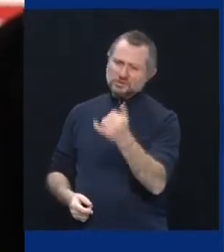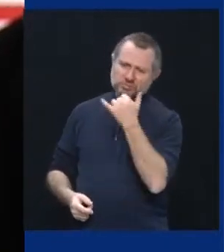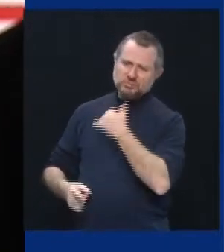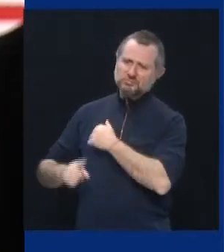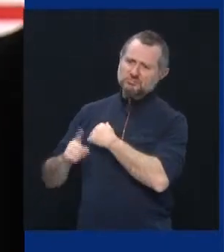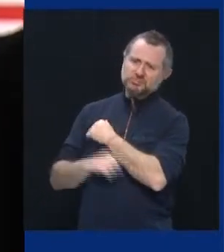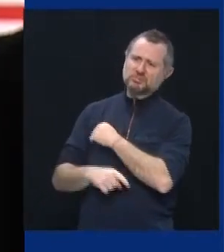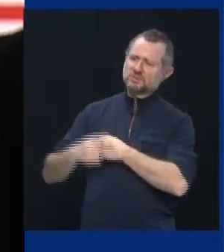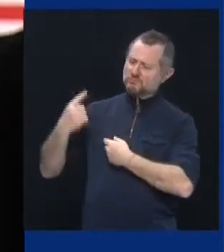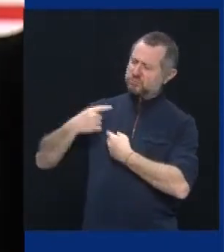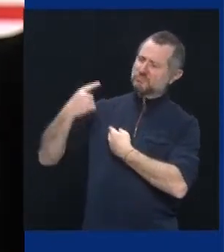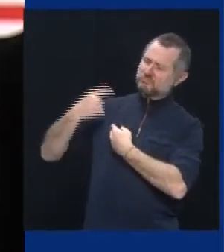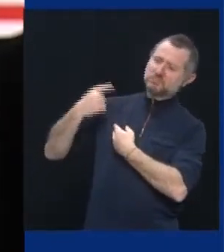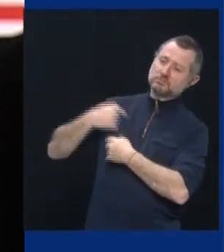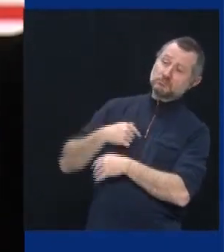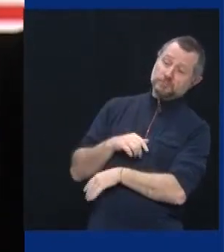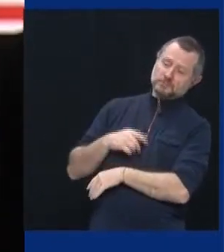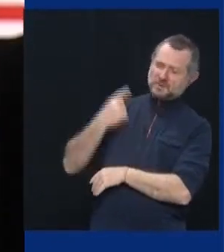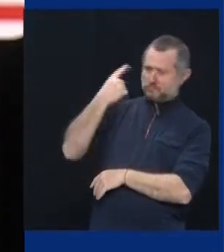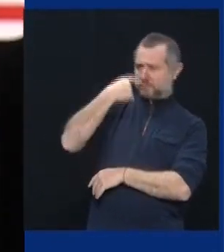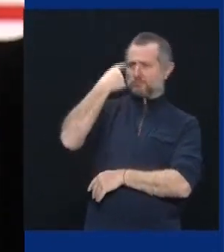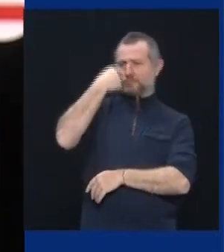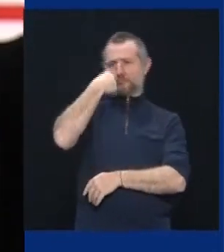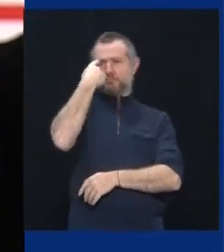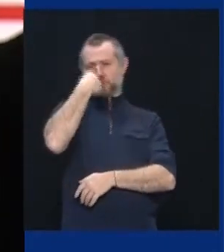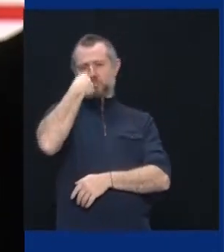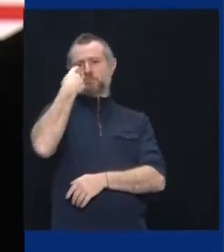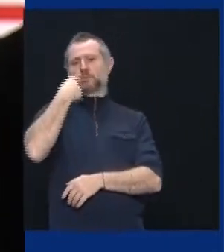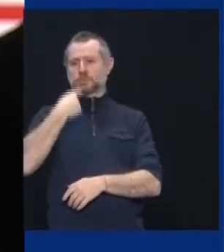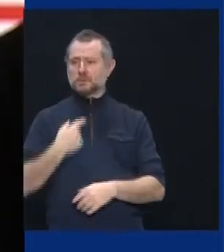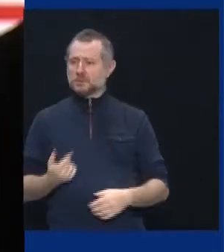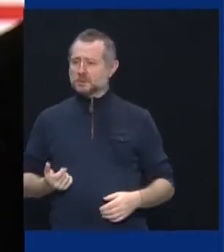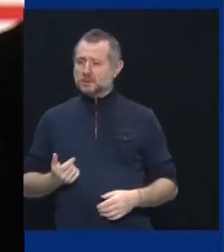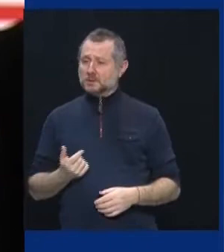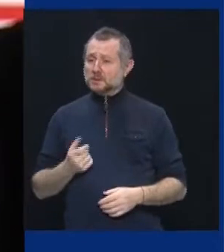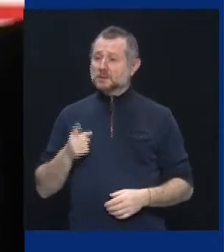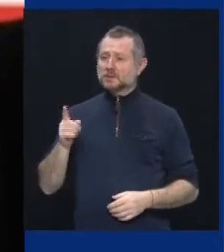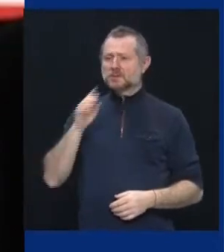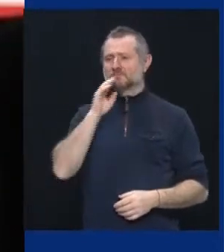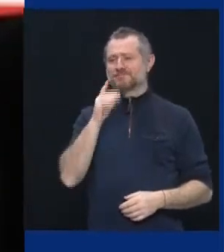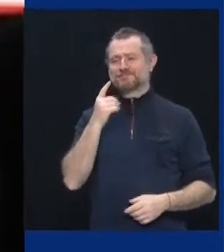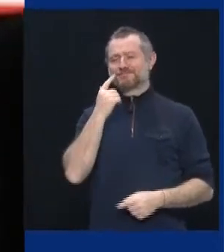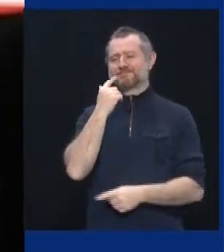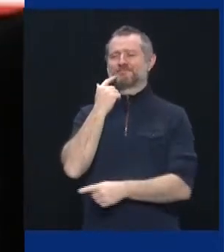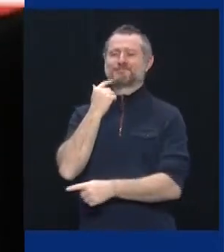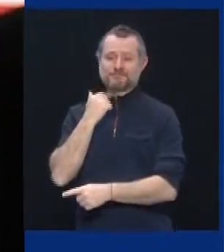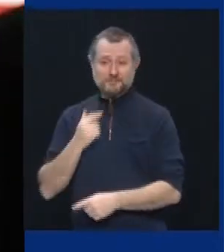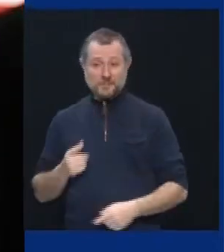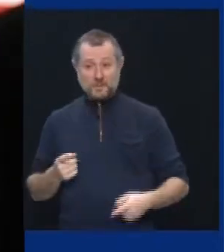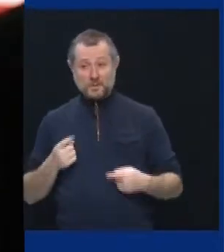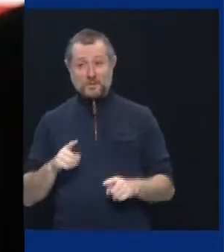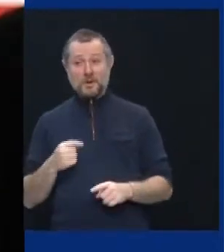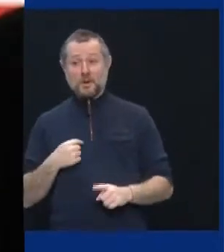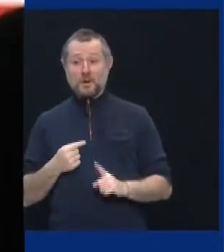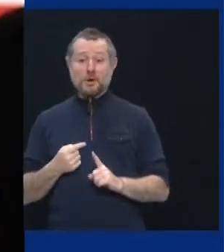being as forthcoming and honest with her helpful advice on the error of my ways.